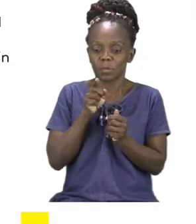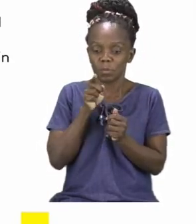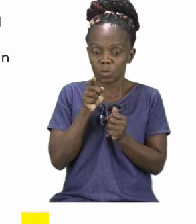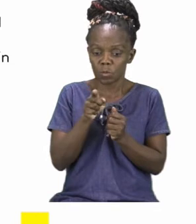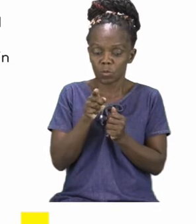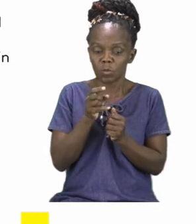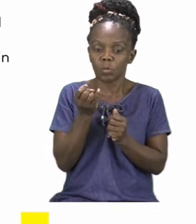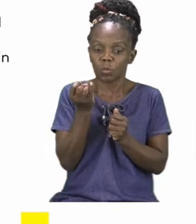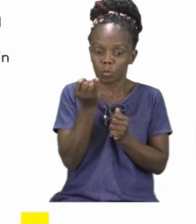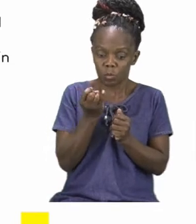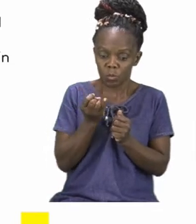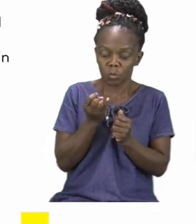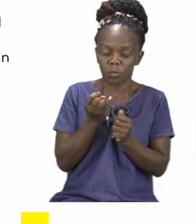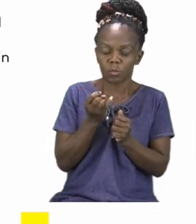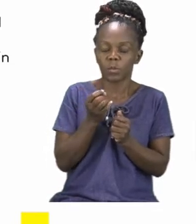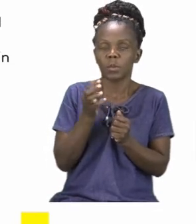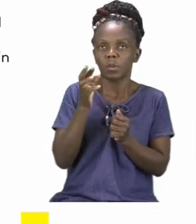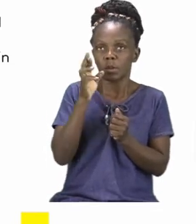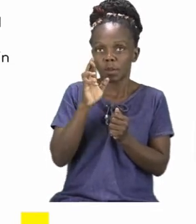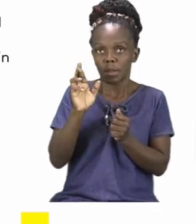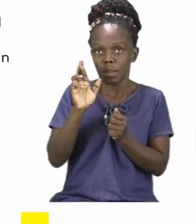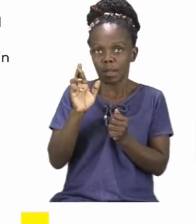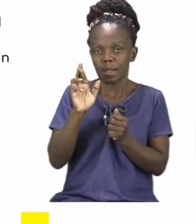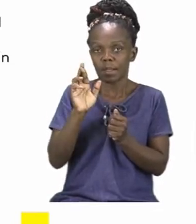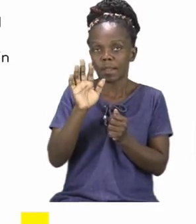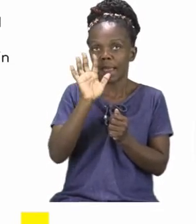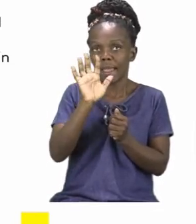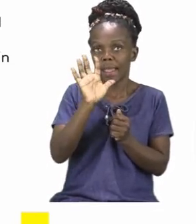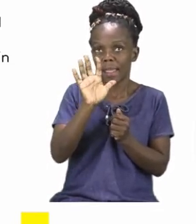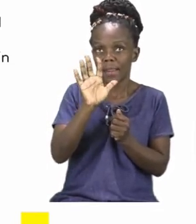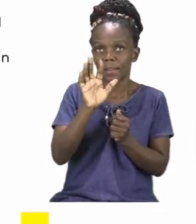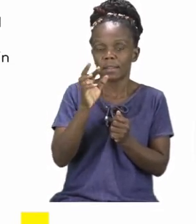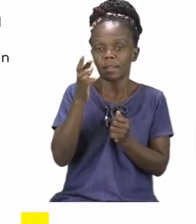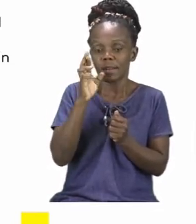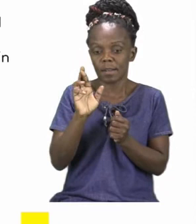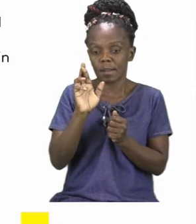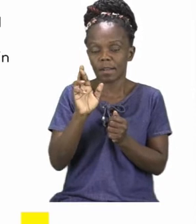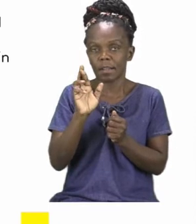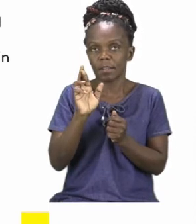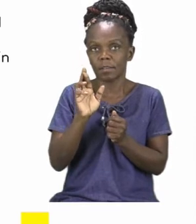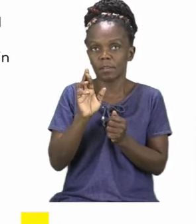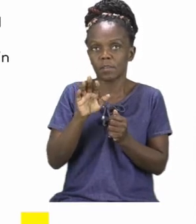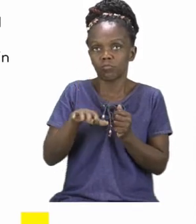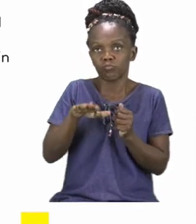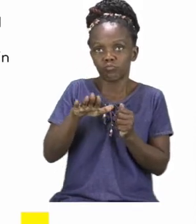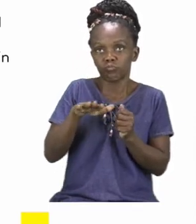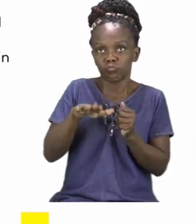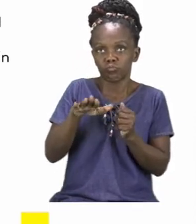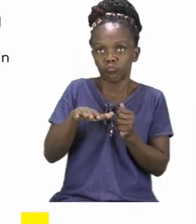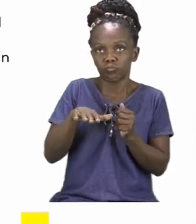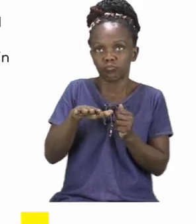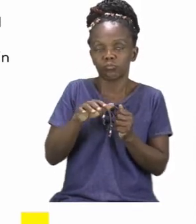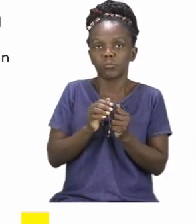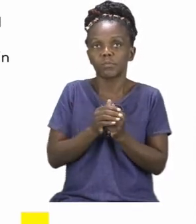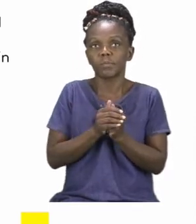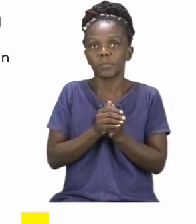hand and your right foot on the page. And when you are done, you're going